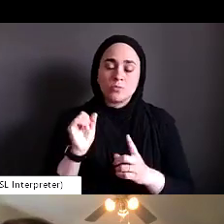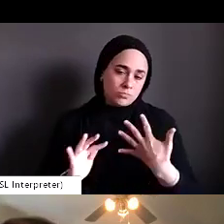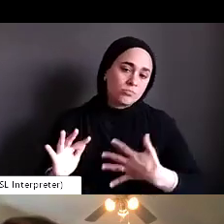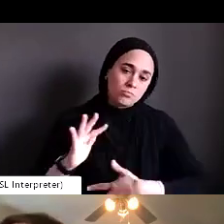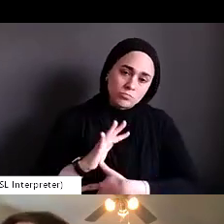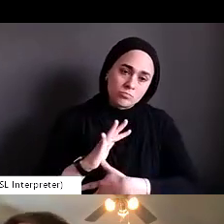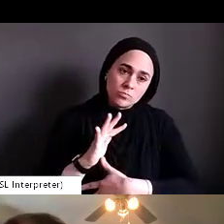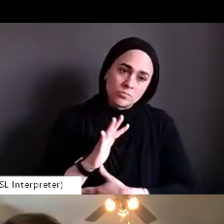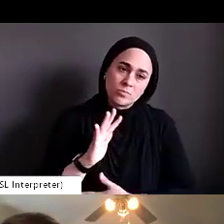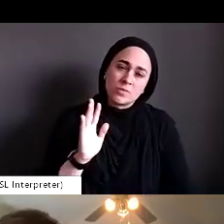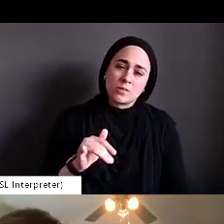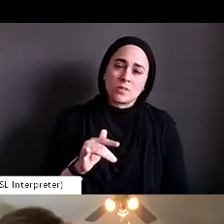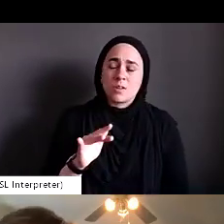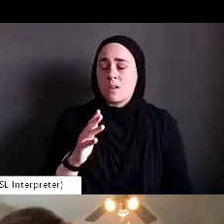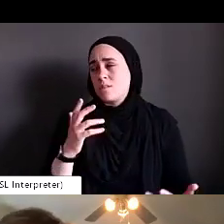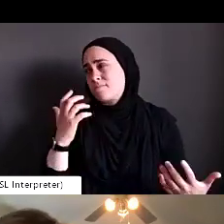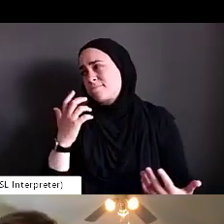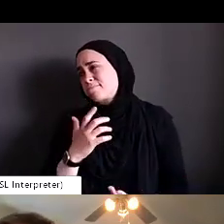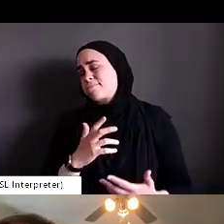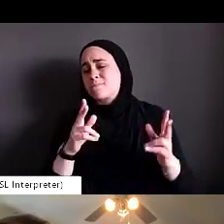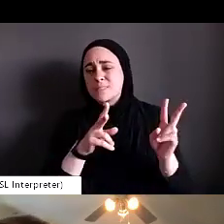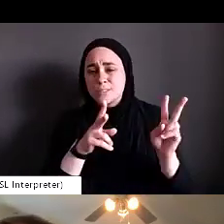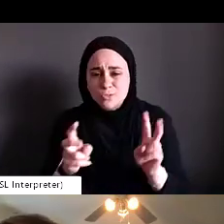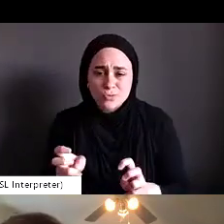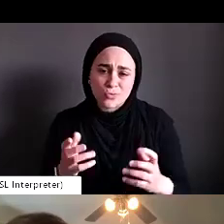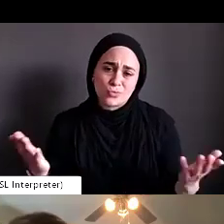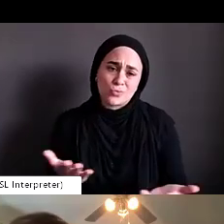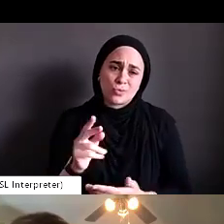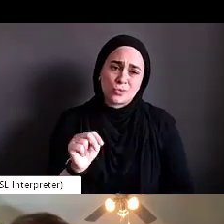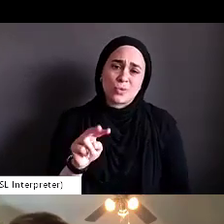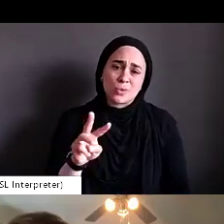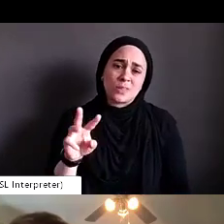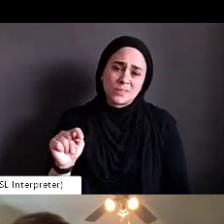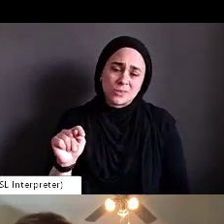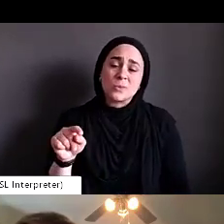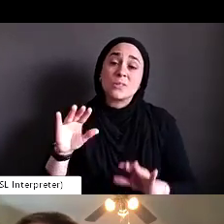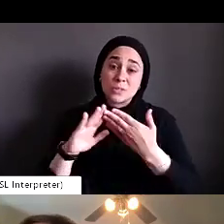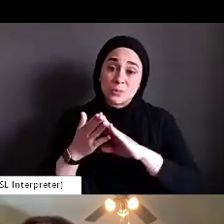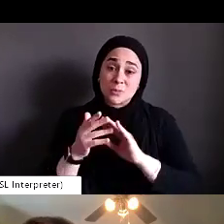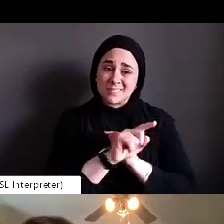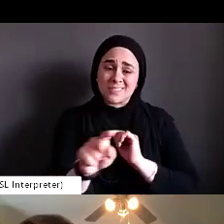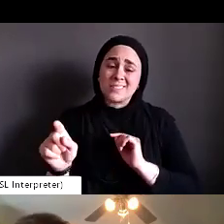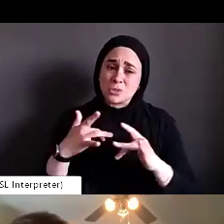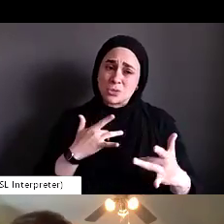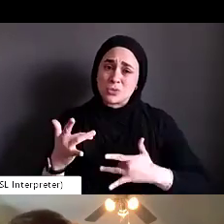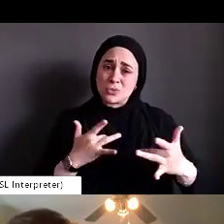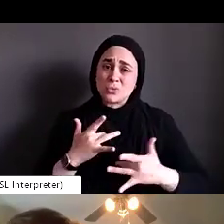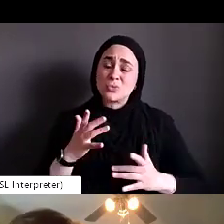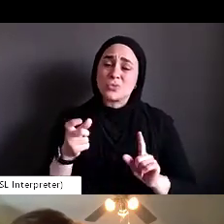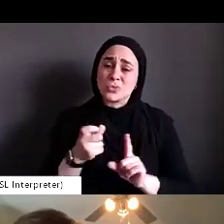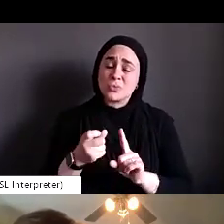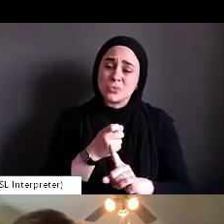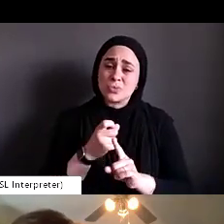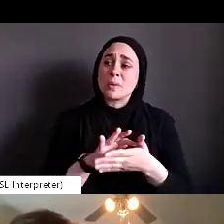is a significant issue in the Northwest Territories, and communities are concerned about the normalization of abuse